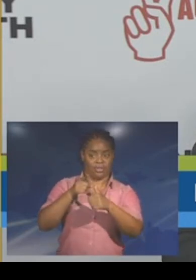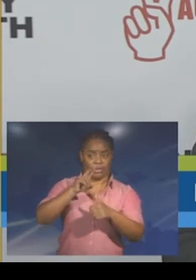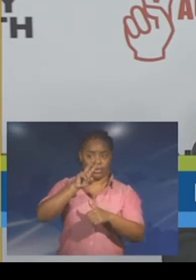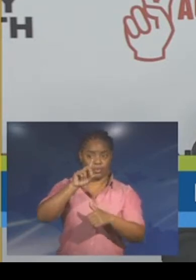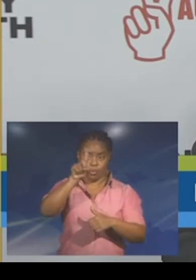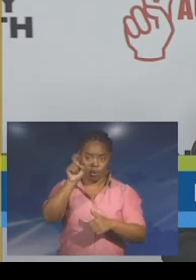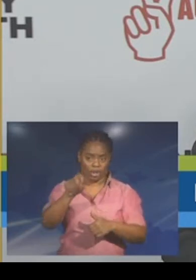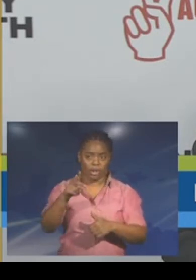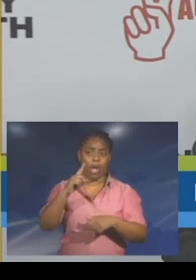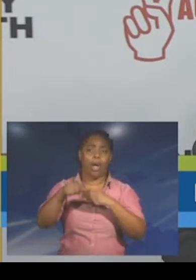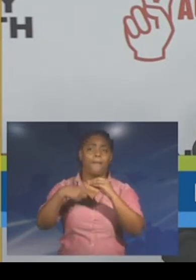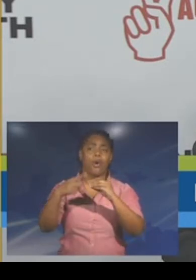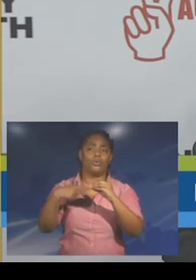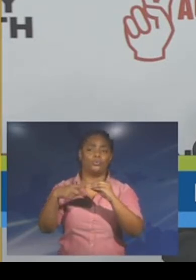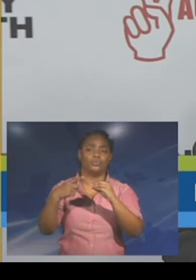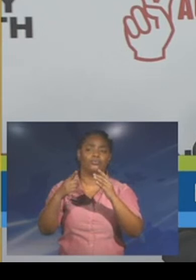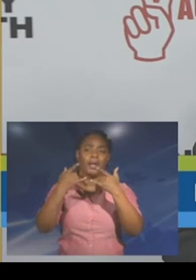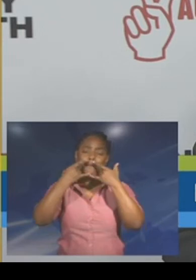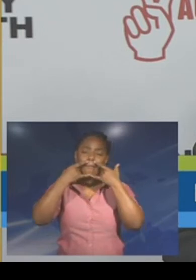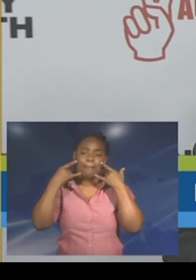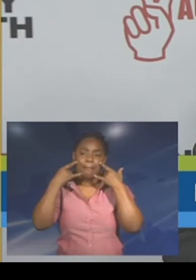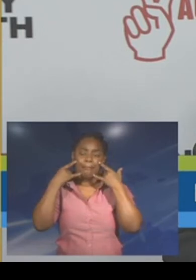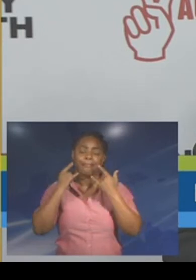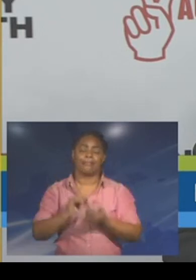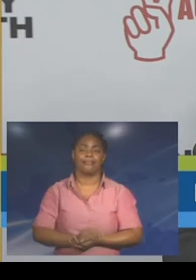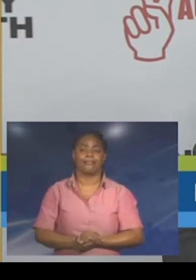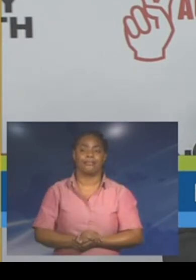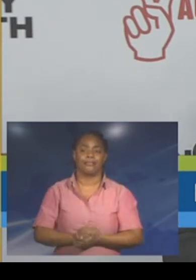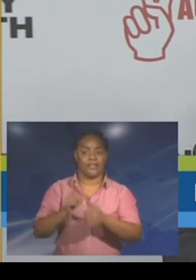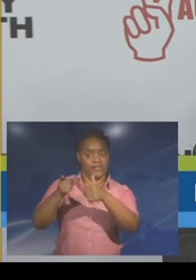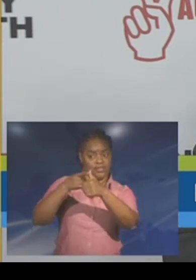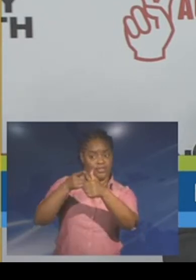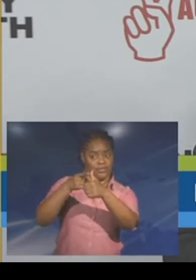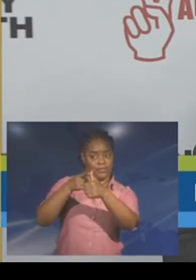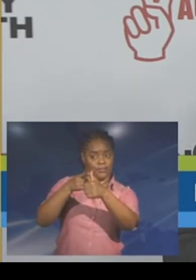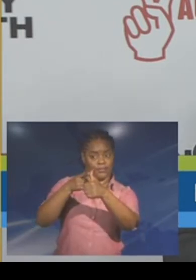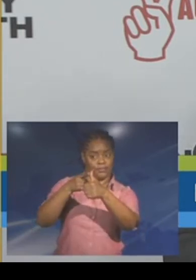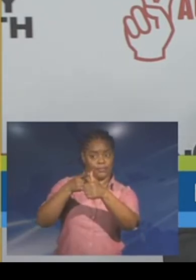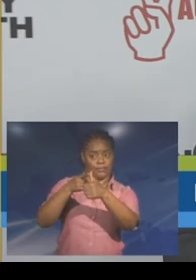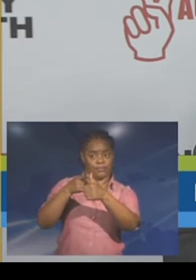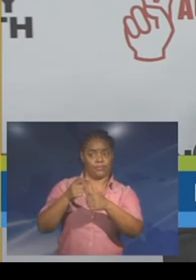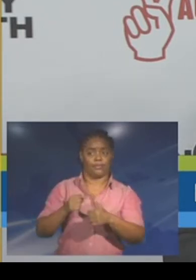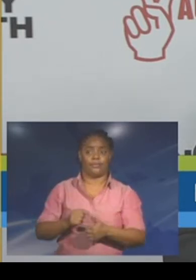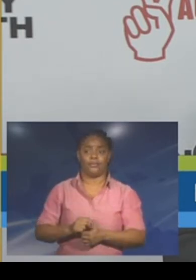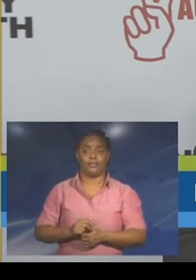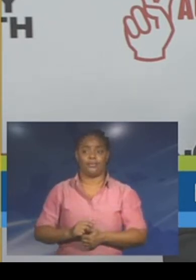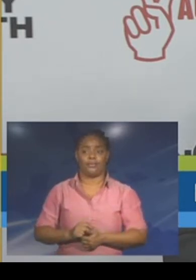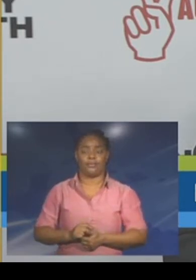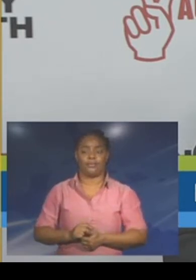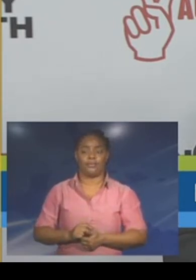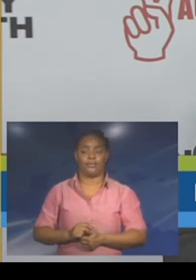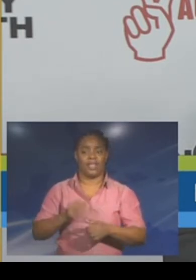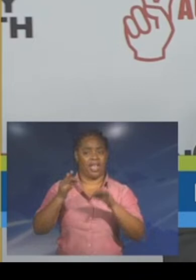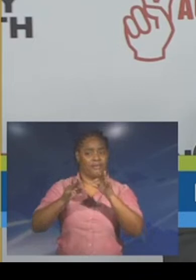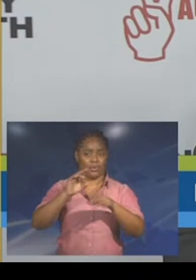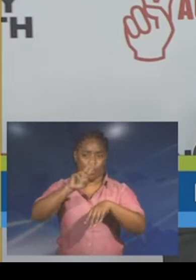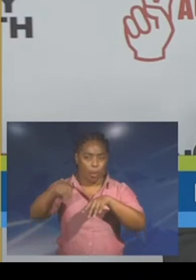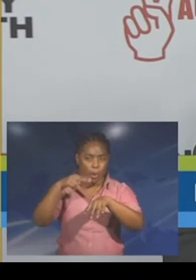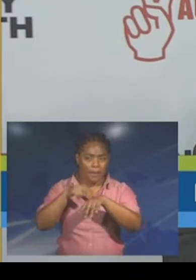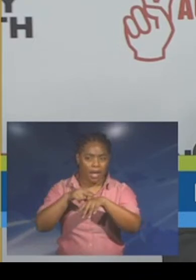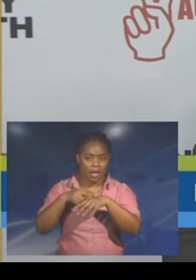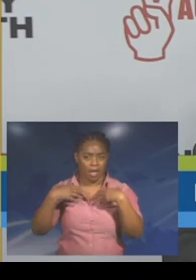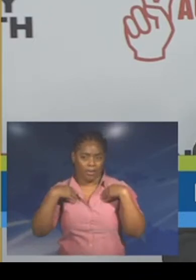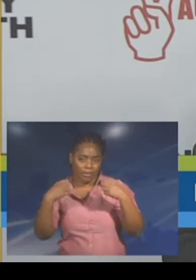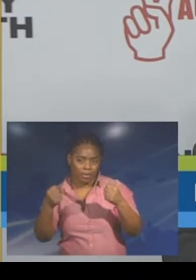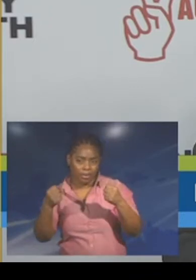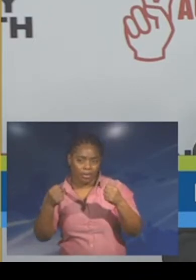to masking. The first one is the regular healthcare system able to handle any potential